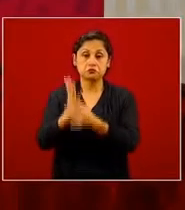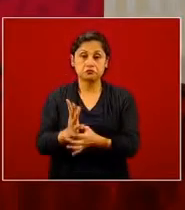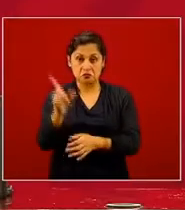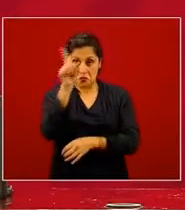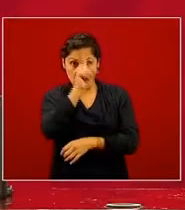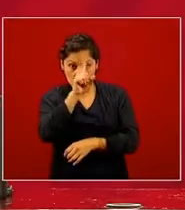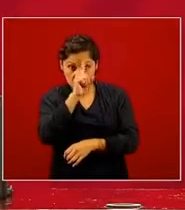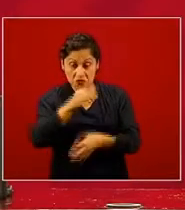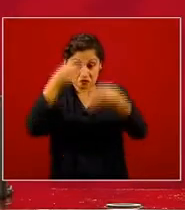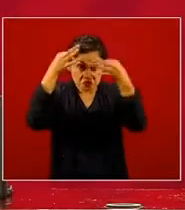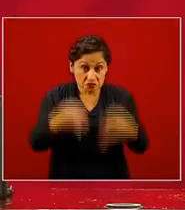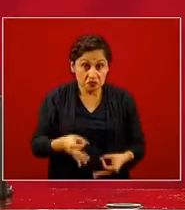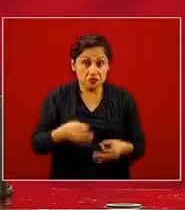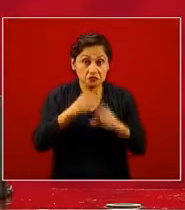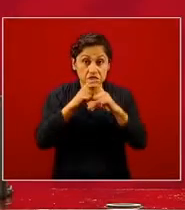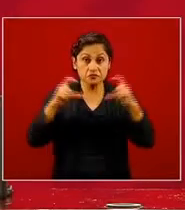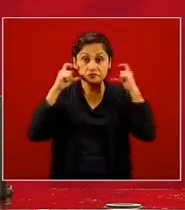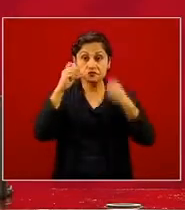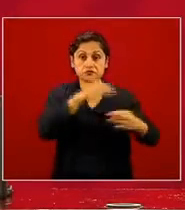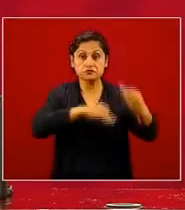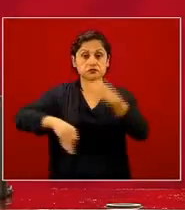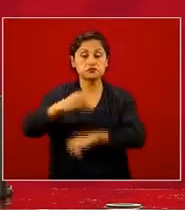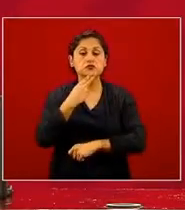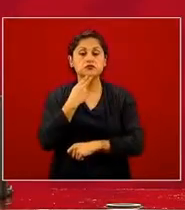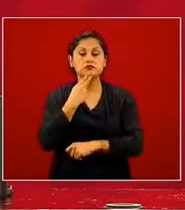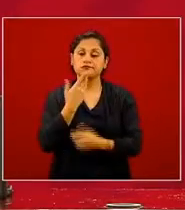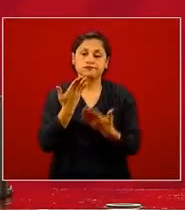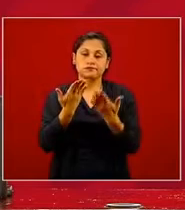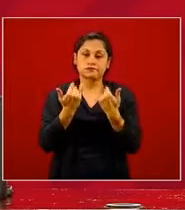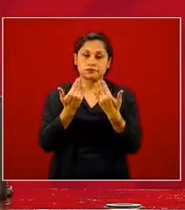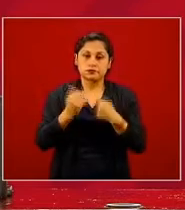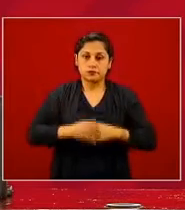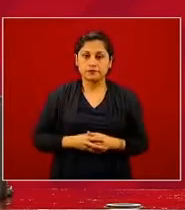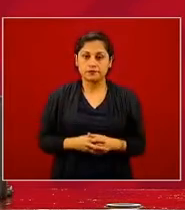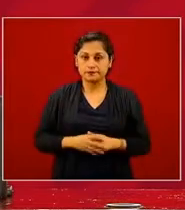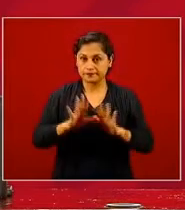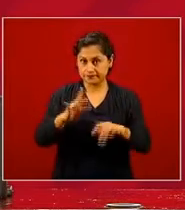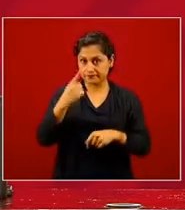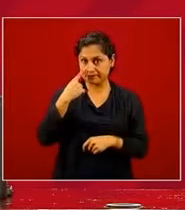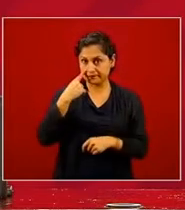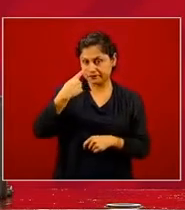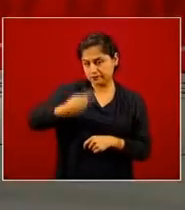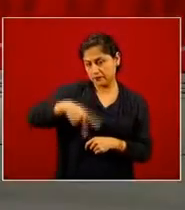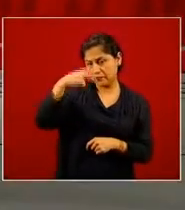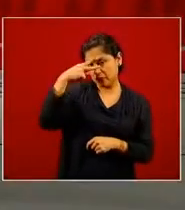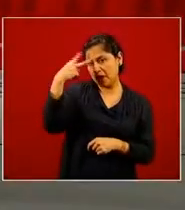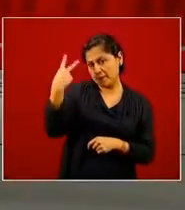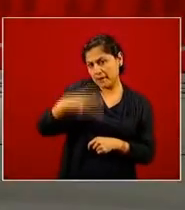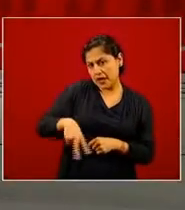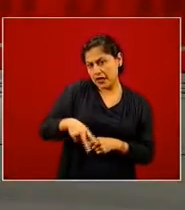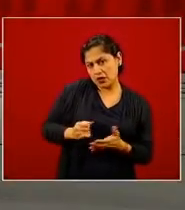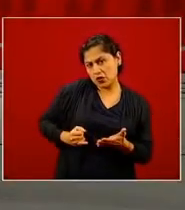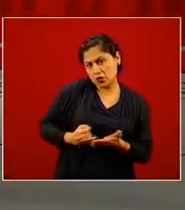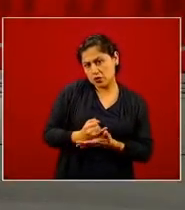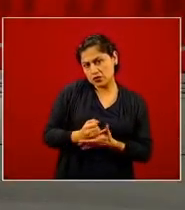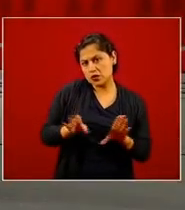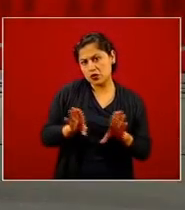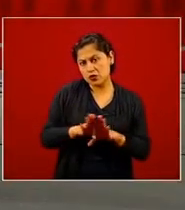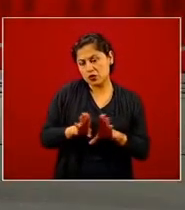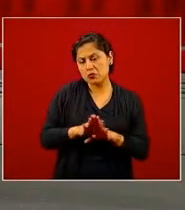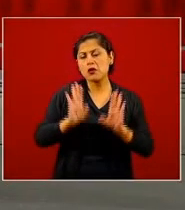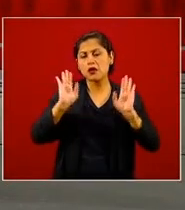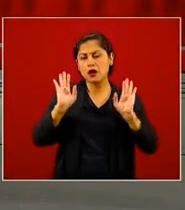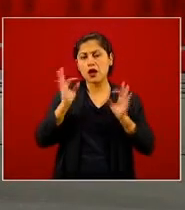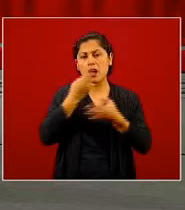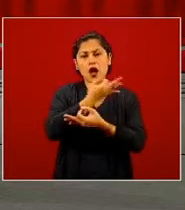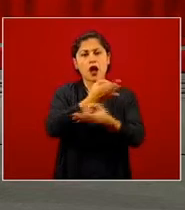The WHO recommended it, and some agencies in Europe stated that there's no formal recommendation for this. So